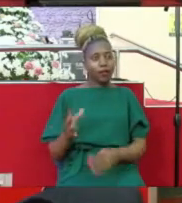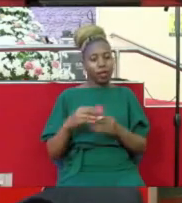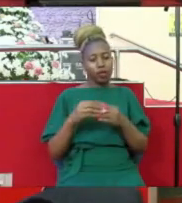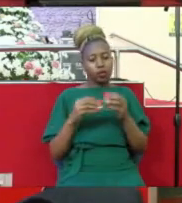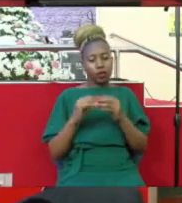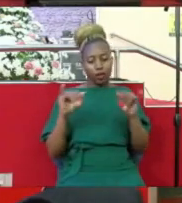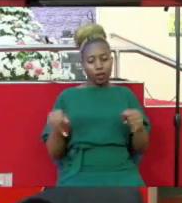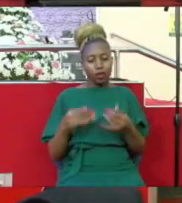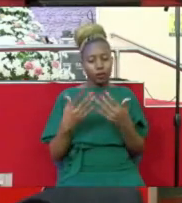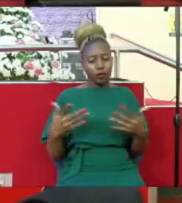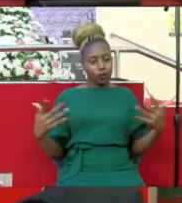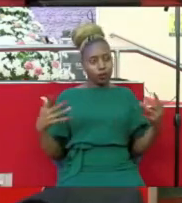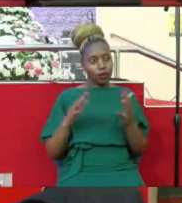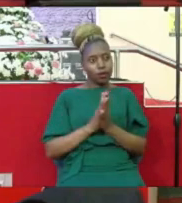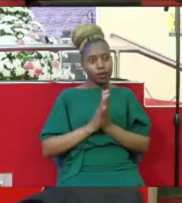things.